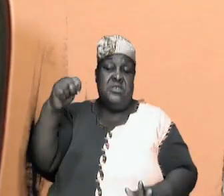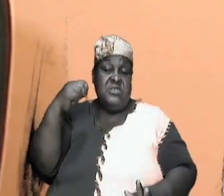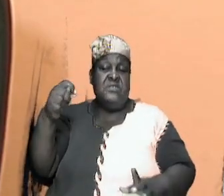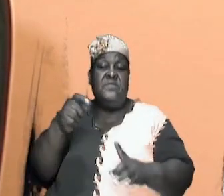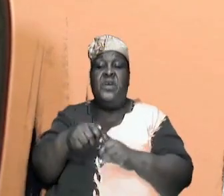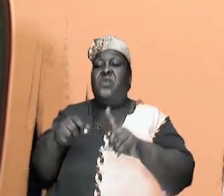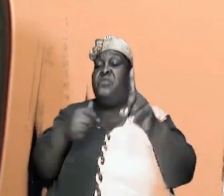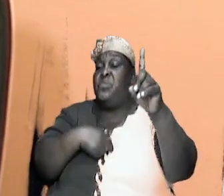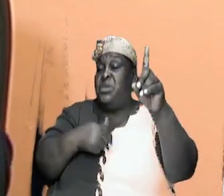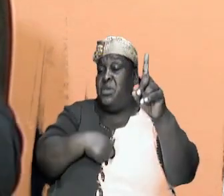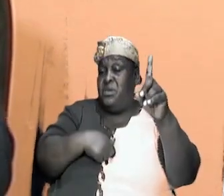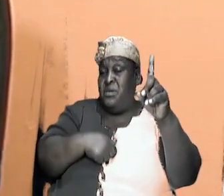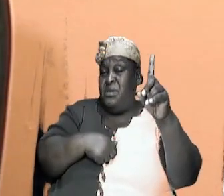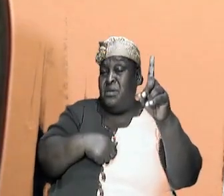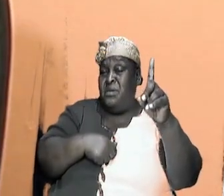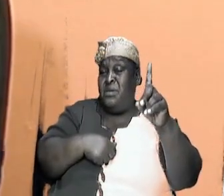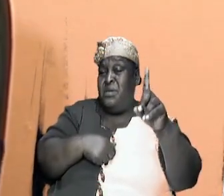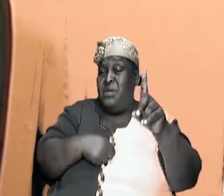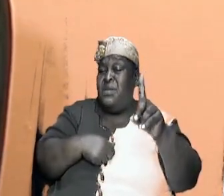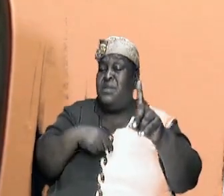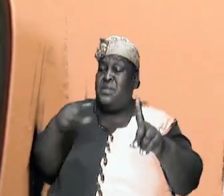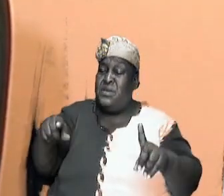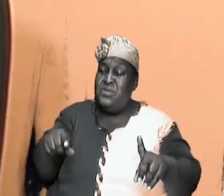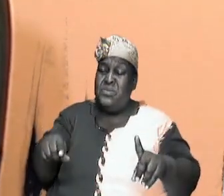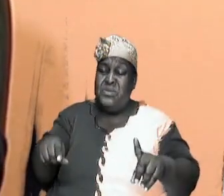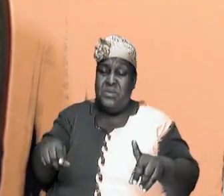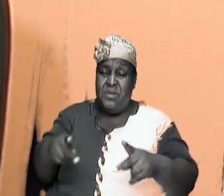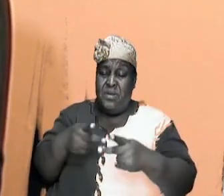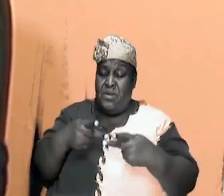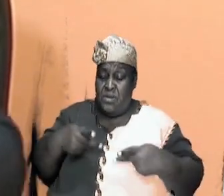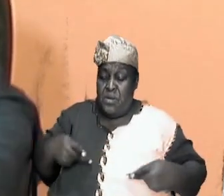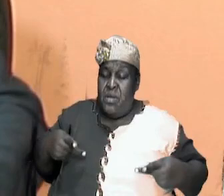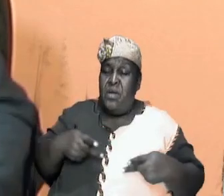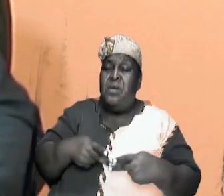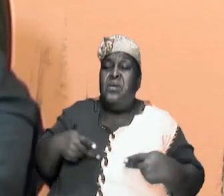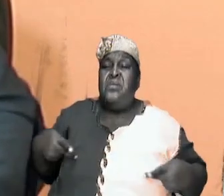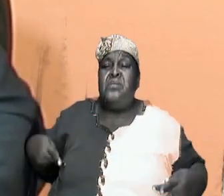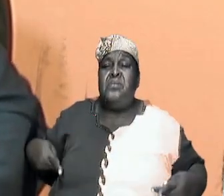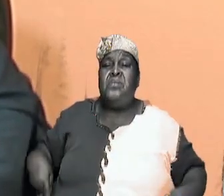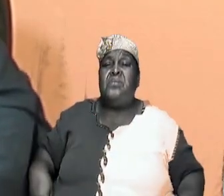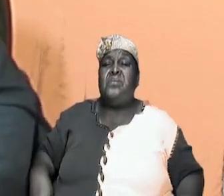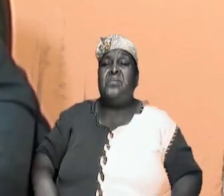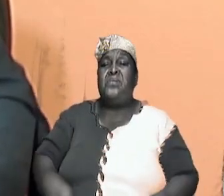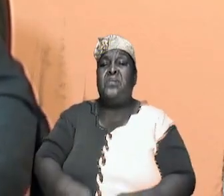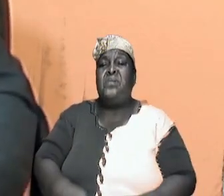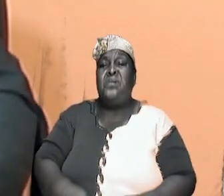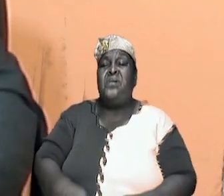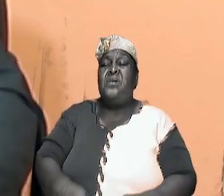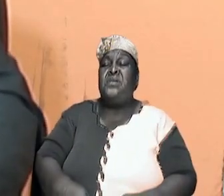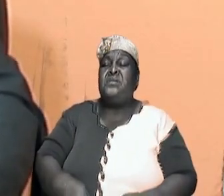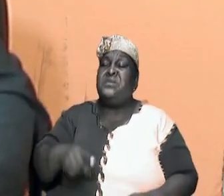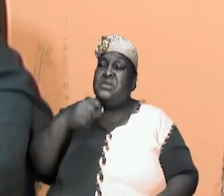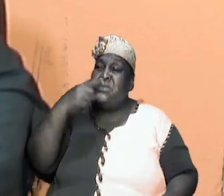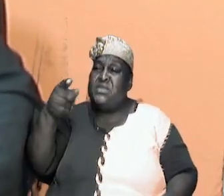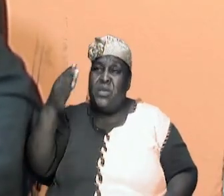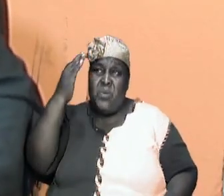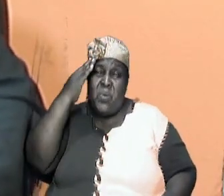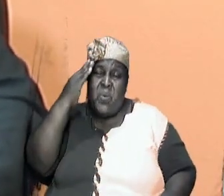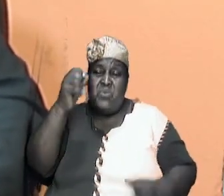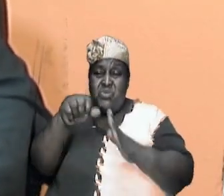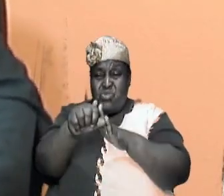an indictment on the Pharisees, because the Pharisees claim that they knew the